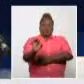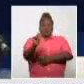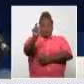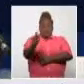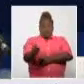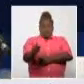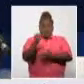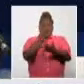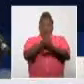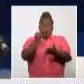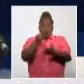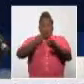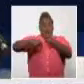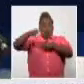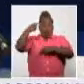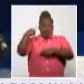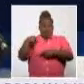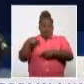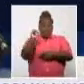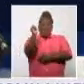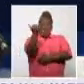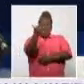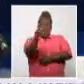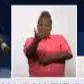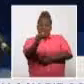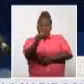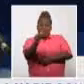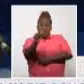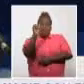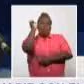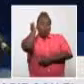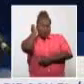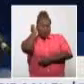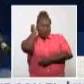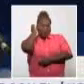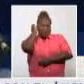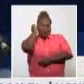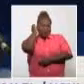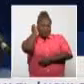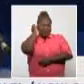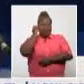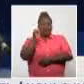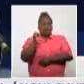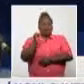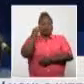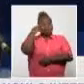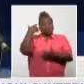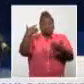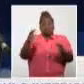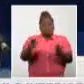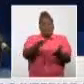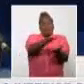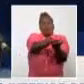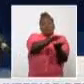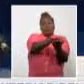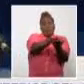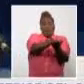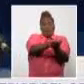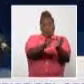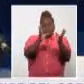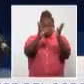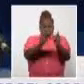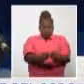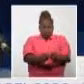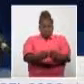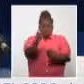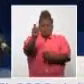Yesterday, 44.4% of the cases were male. But in the epidemic overall figure, the male